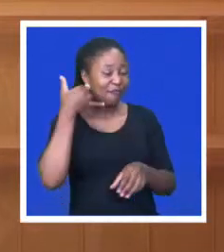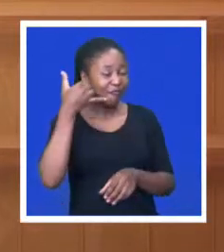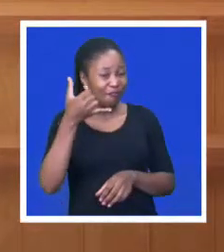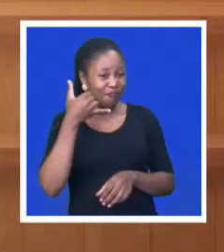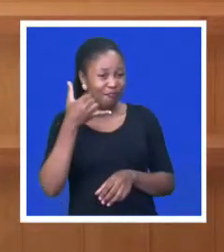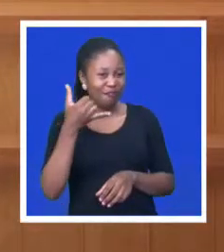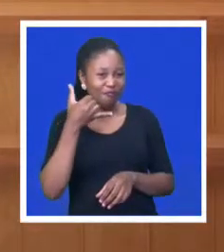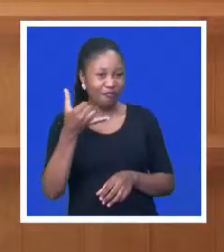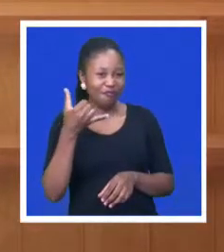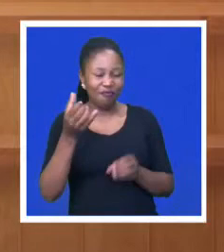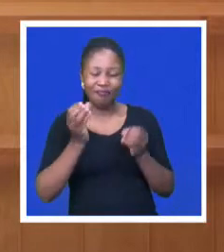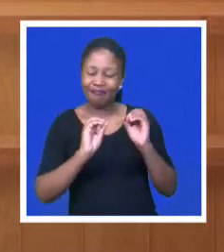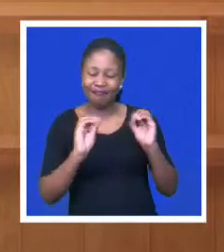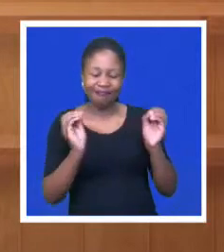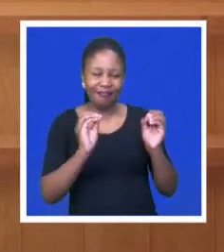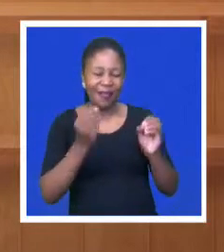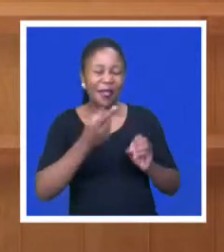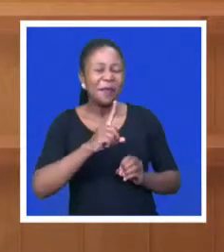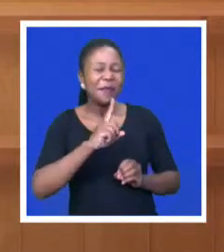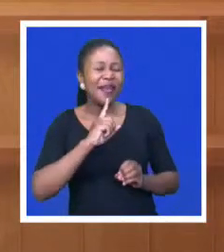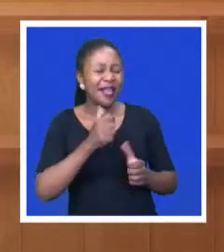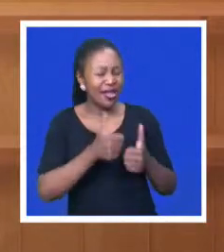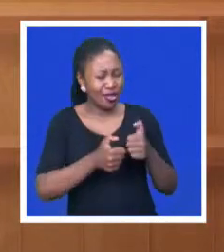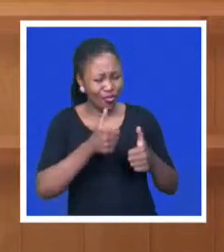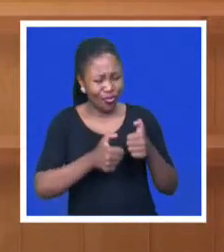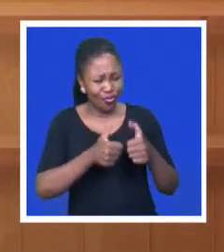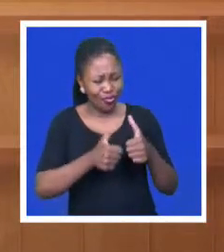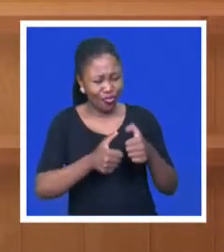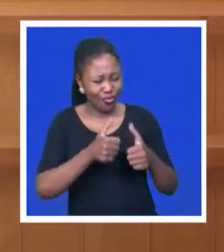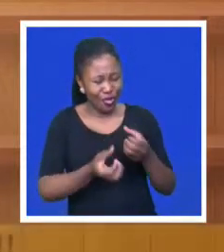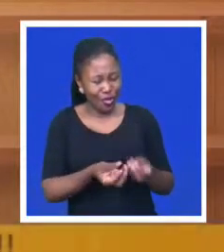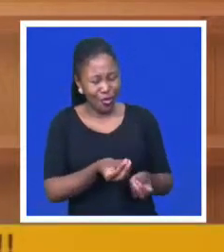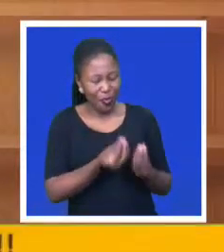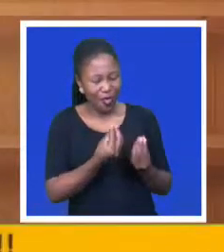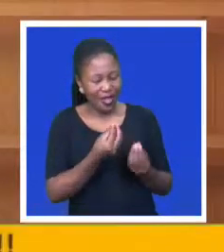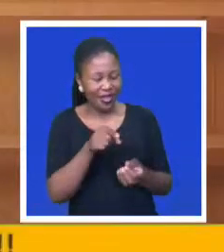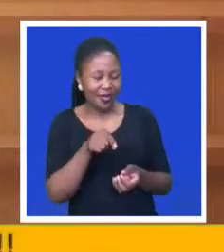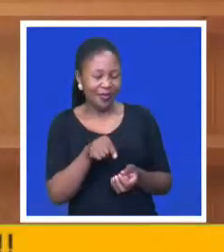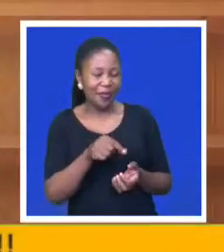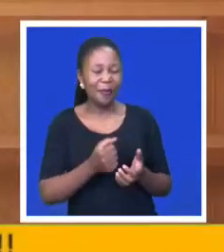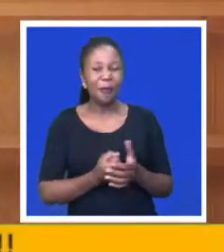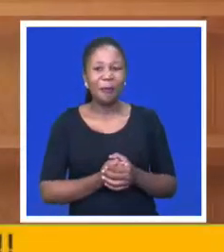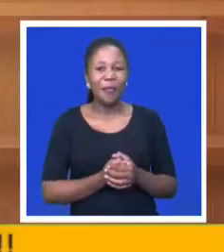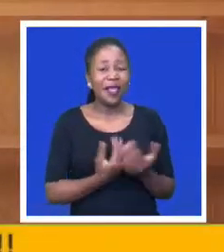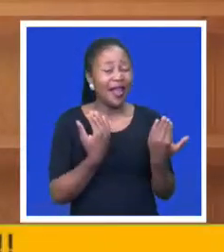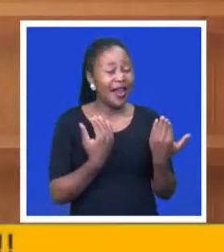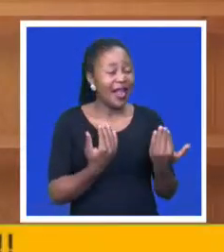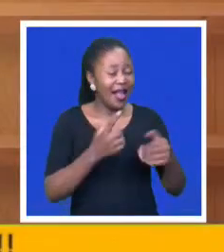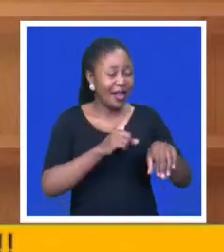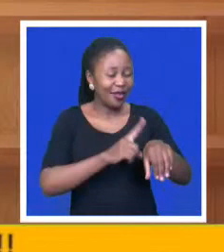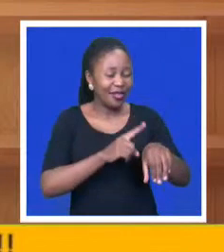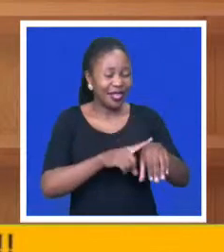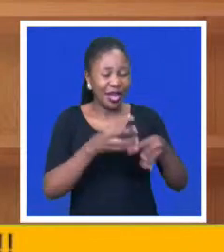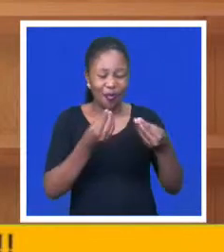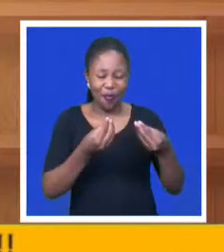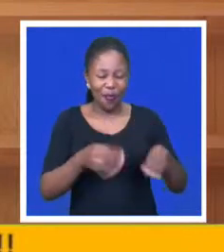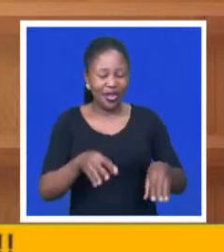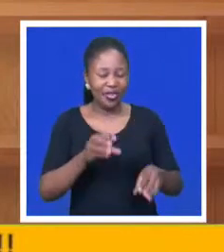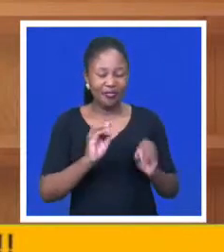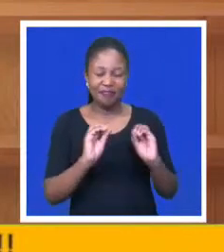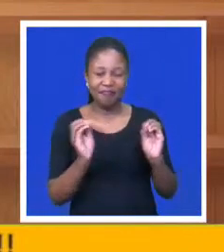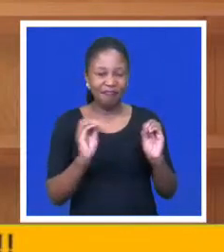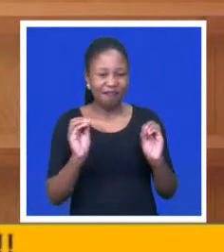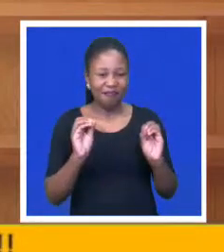us, please, any questions that you might have during your lessons. Now, without wasting any time, after the break is the lesson, which